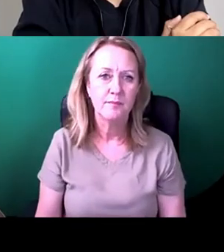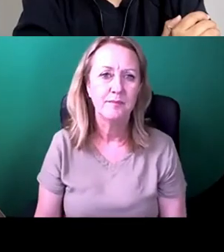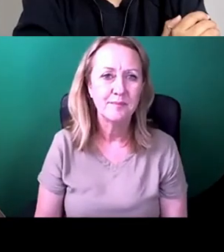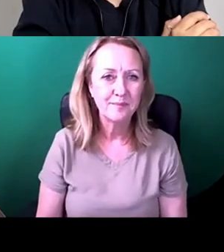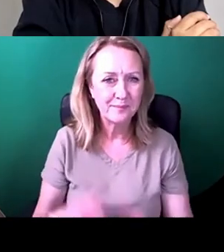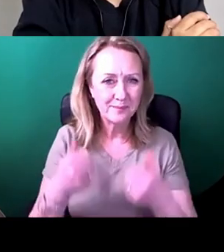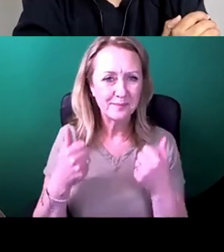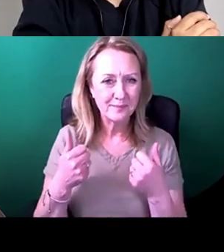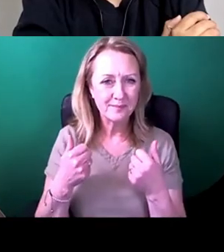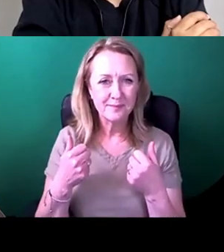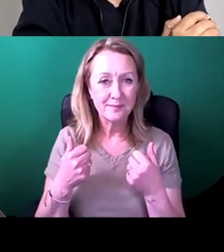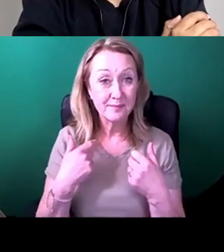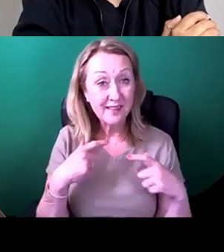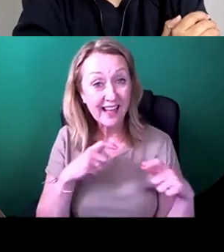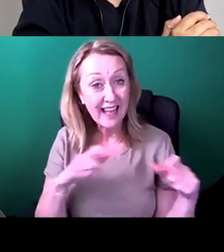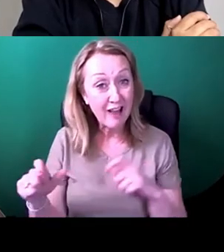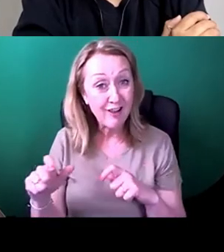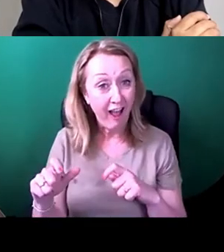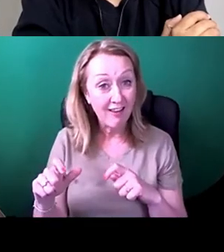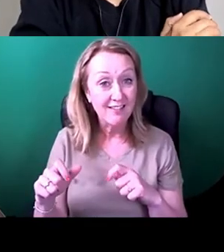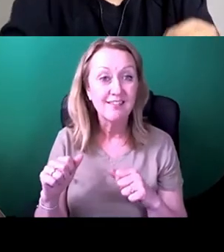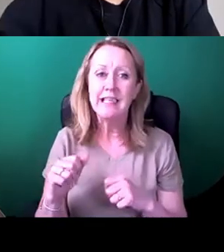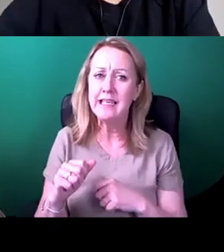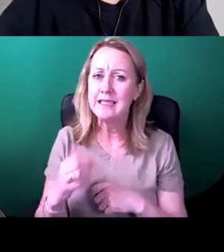Okay, shall I carry on now, Aidan?